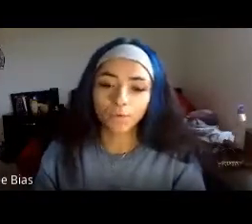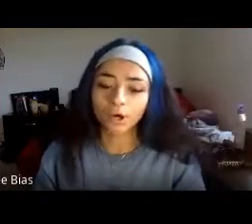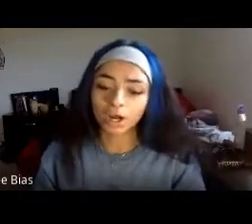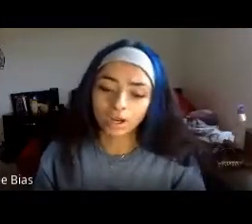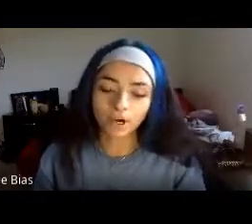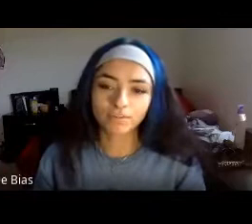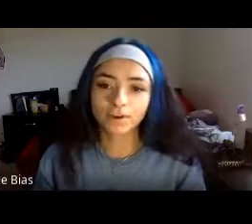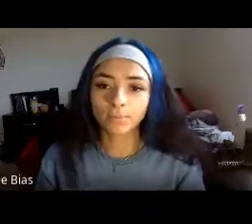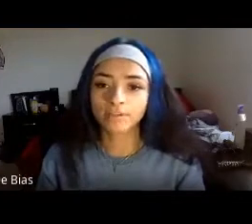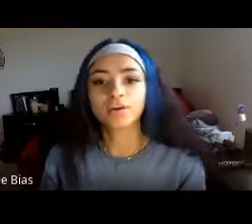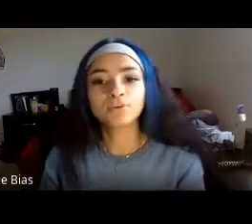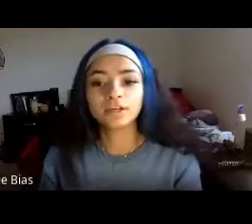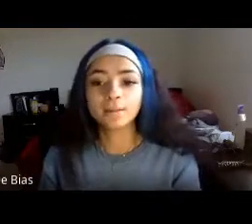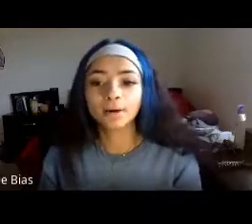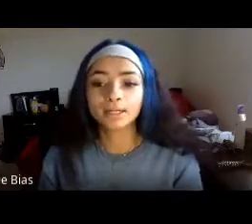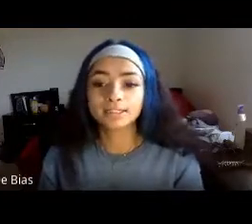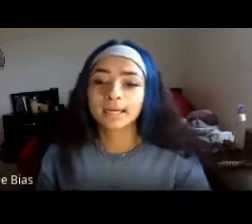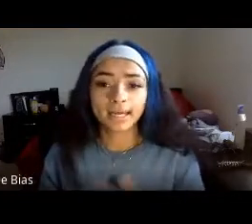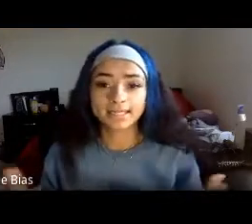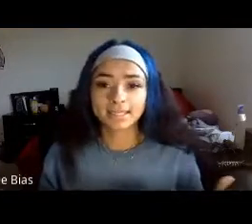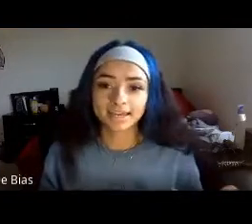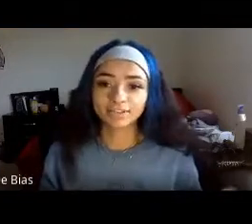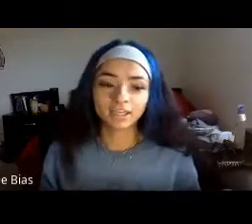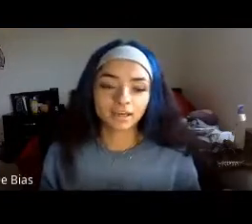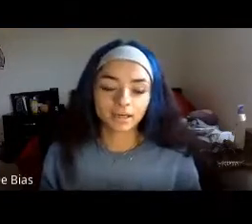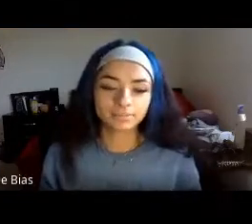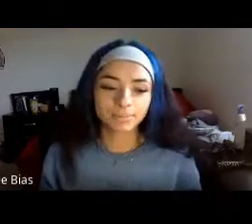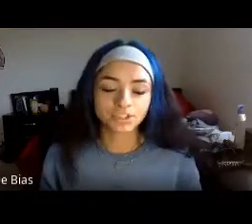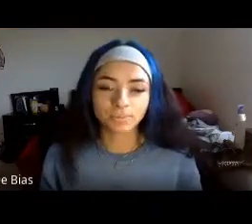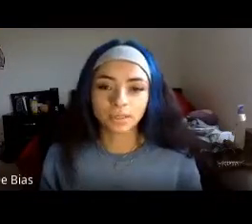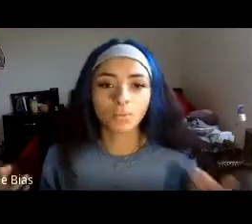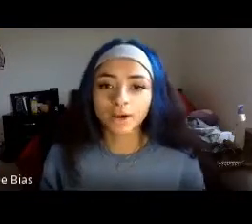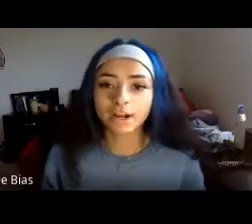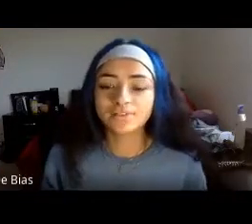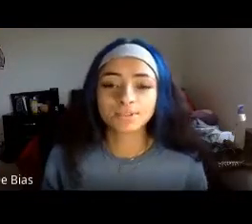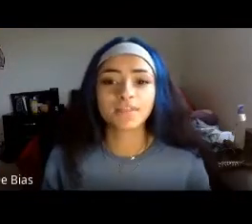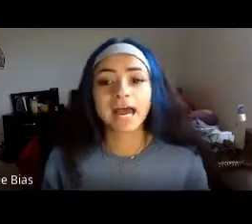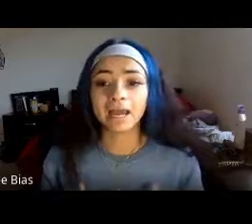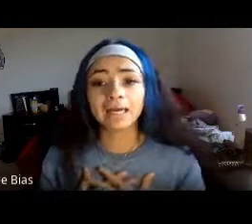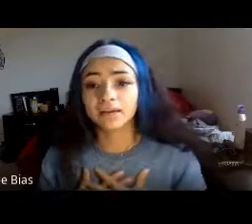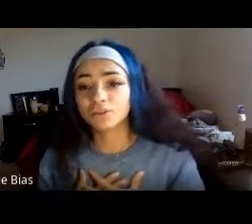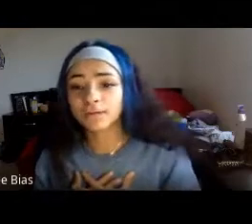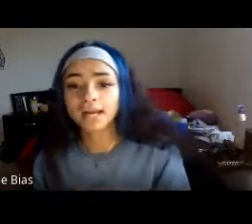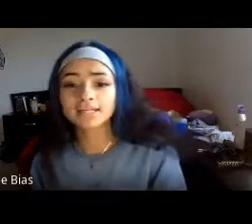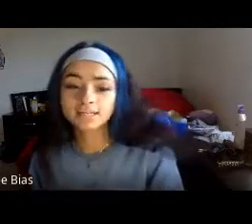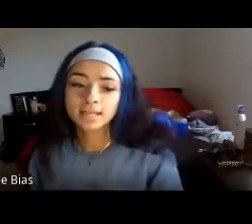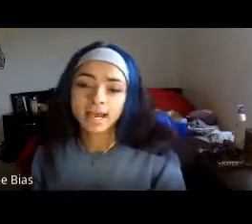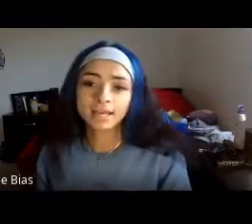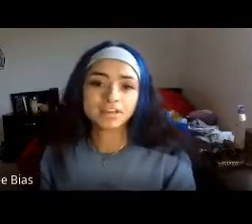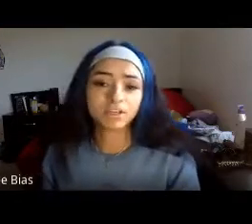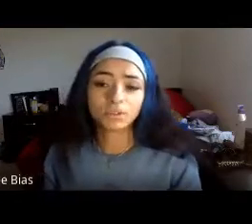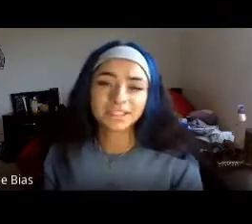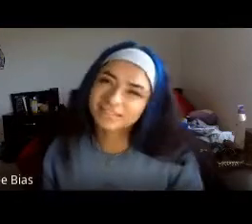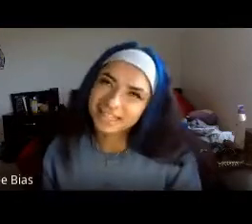deaf or hard of hearing or part of the community, but it's definitely something to be aware of, something that I love to practice,